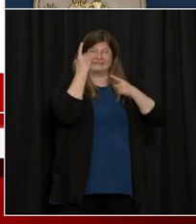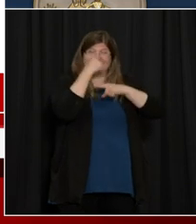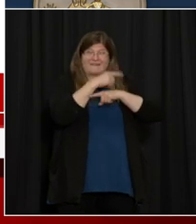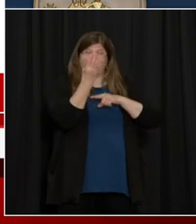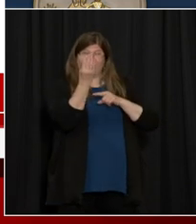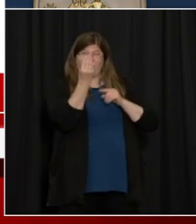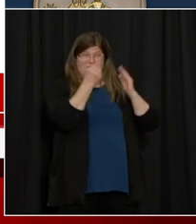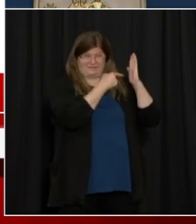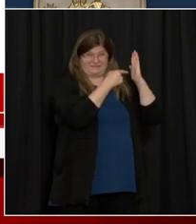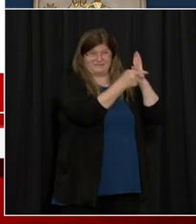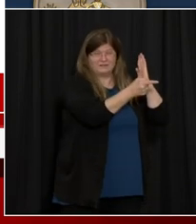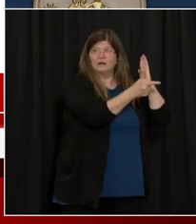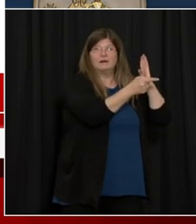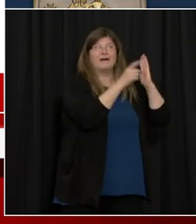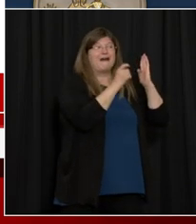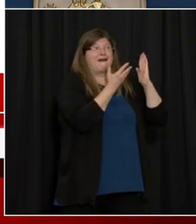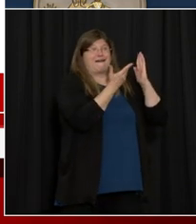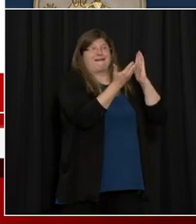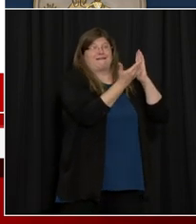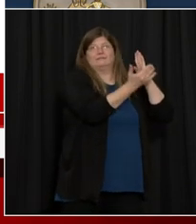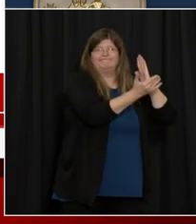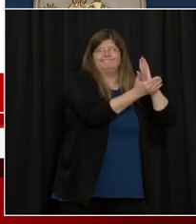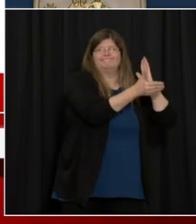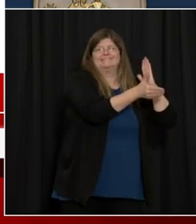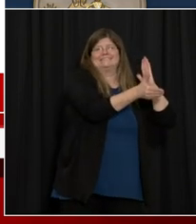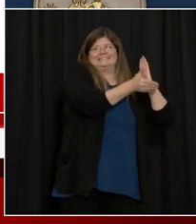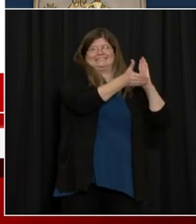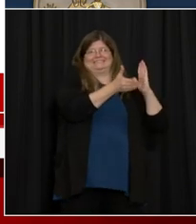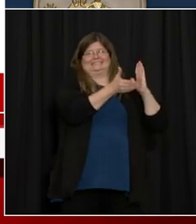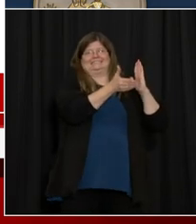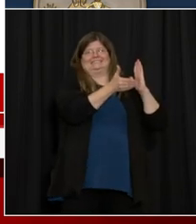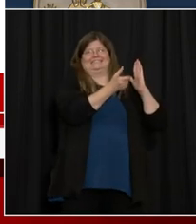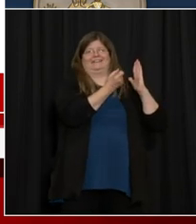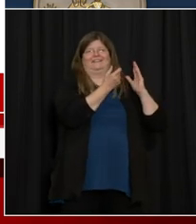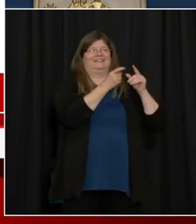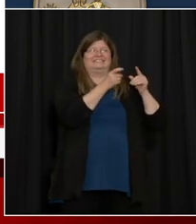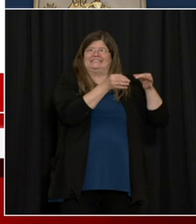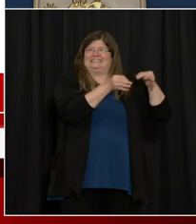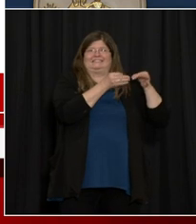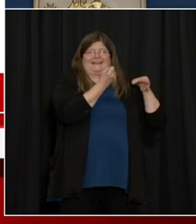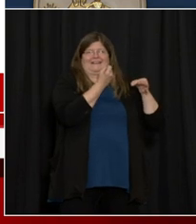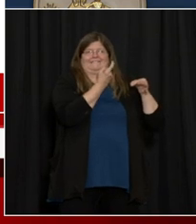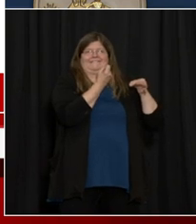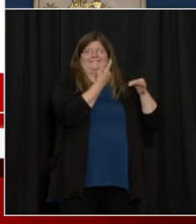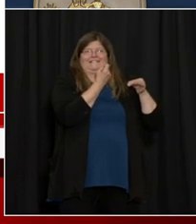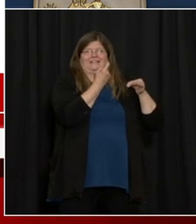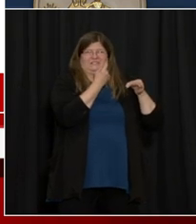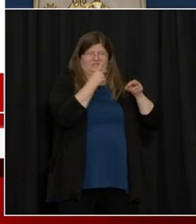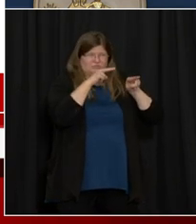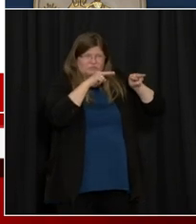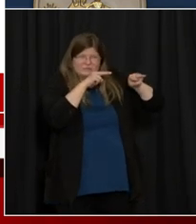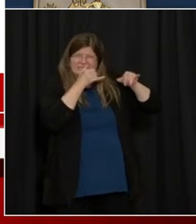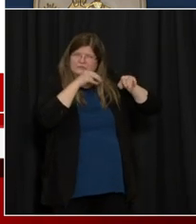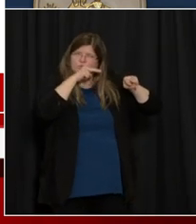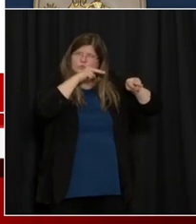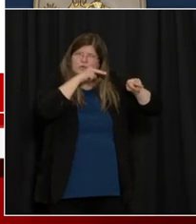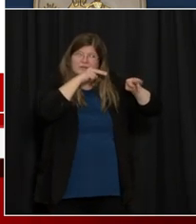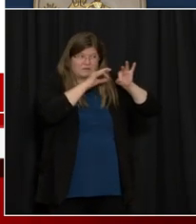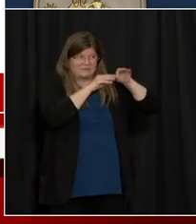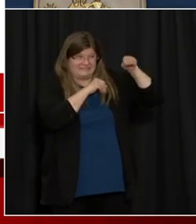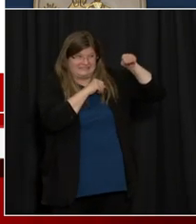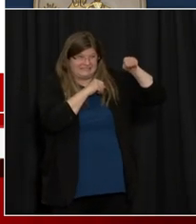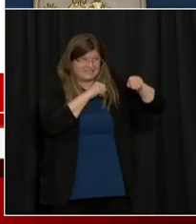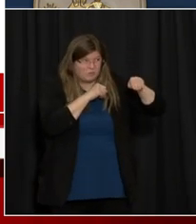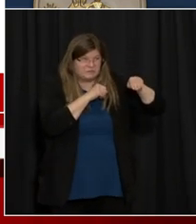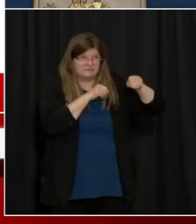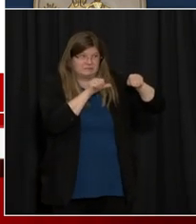11. And this morning, as we did yesterday, we were able to report decreases